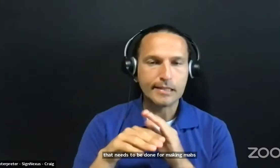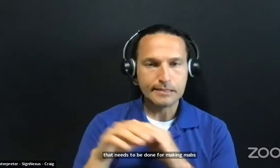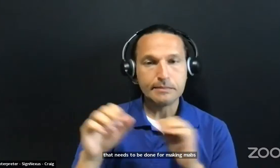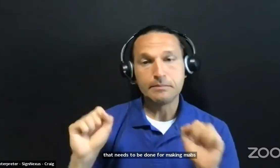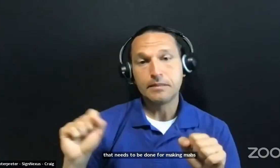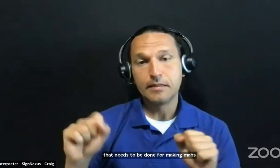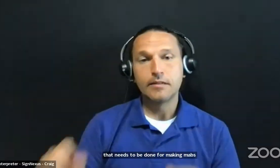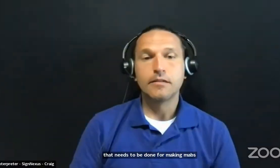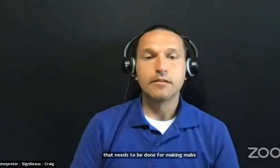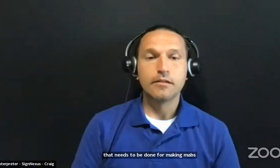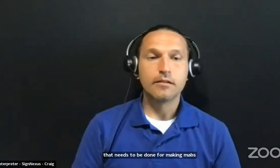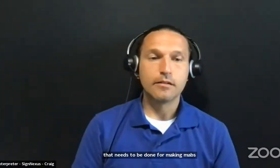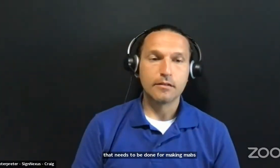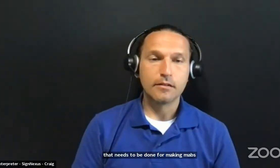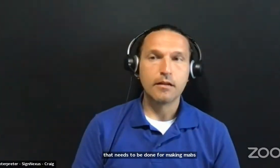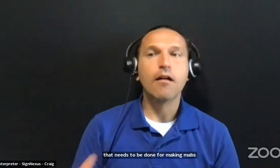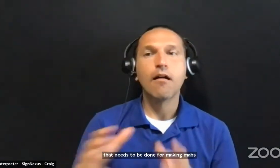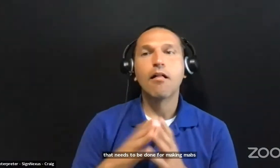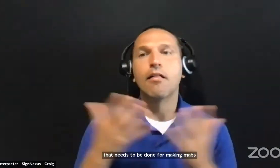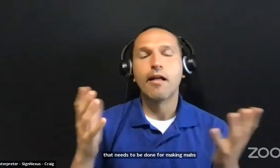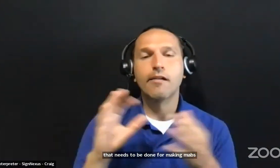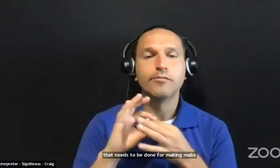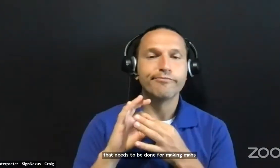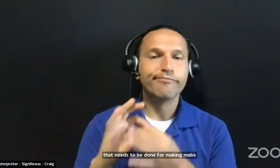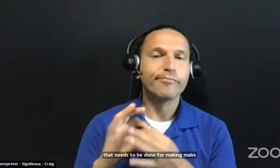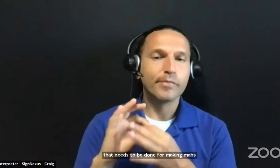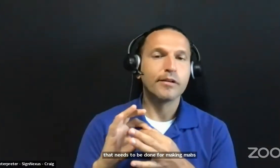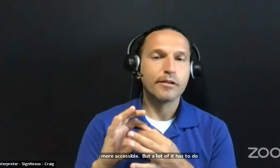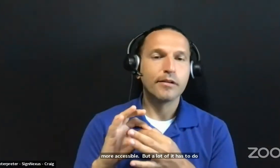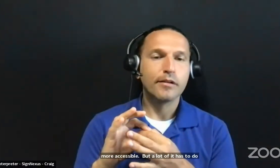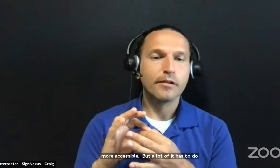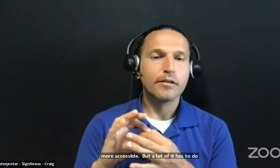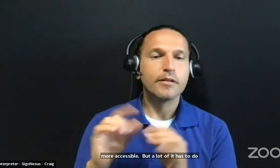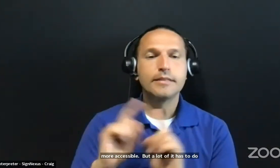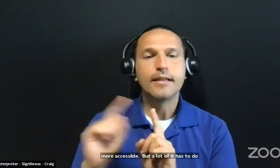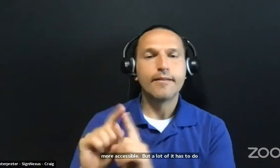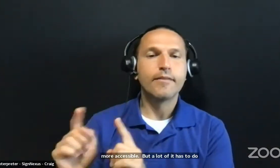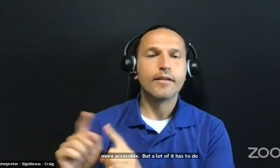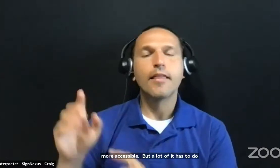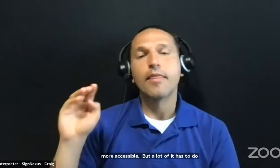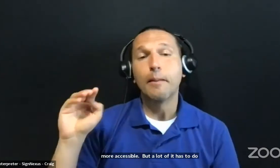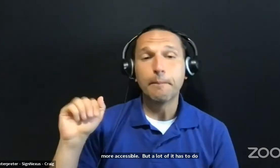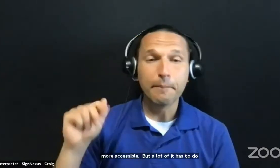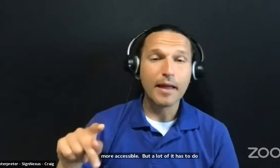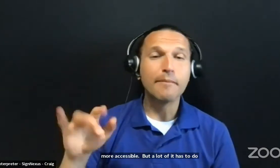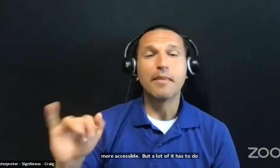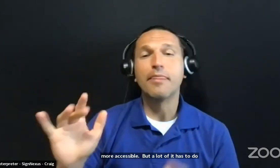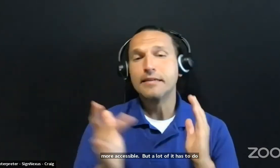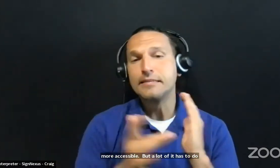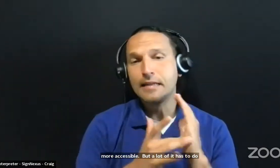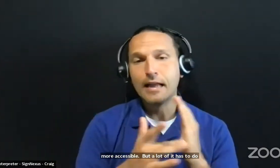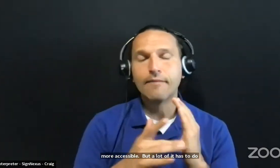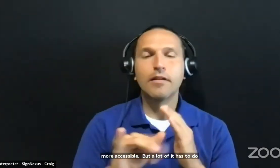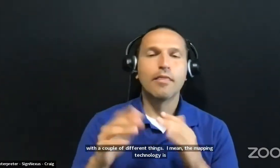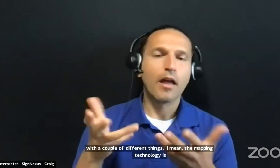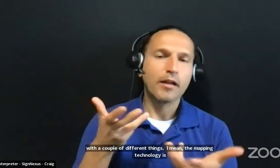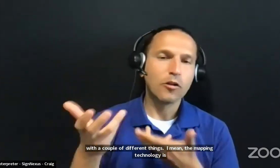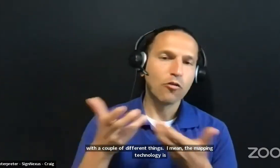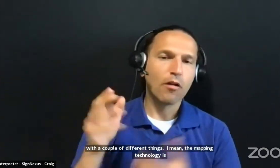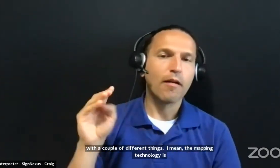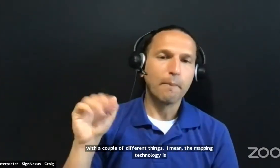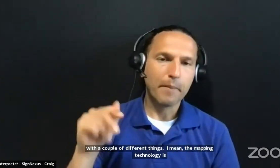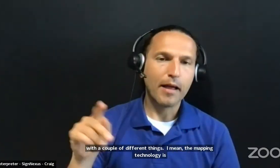has to do with a couple of different things. I mean, the mapping technologies, interactive mapping in